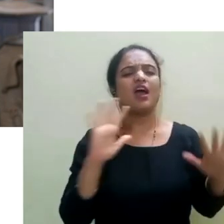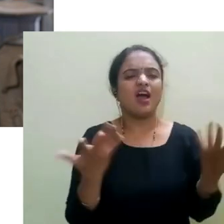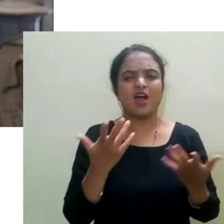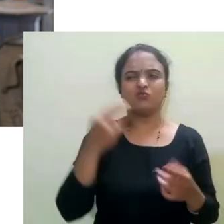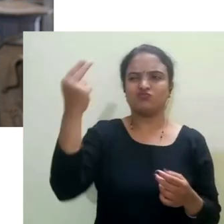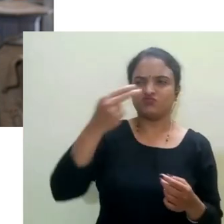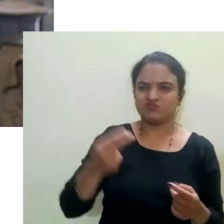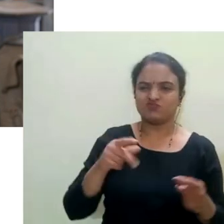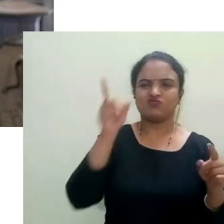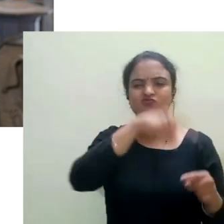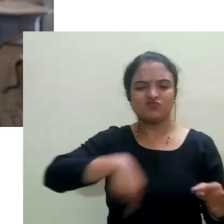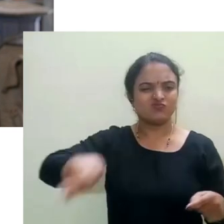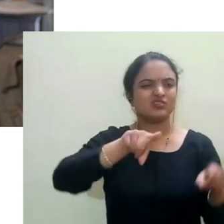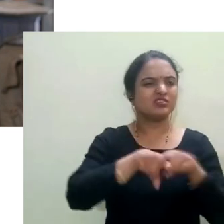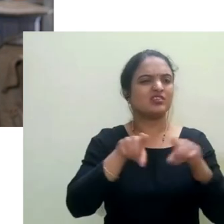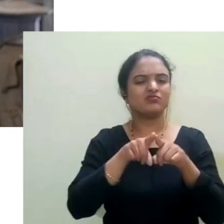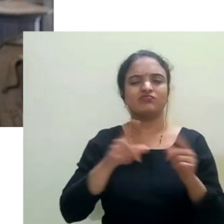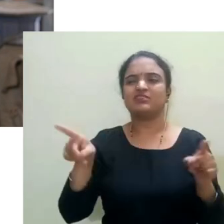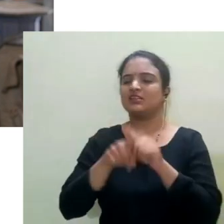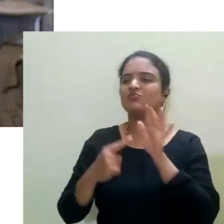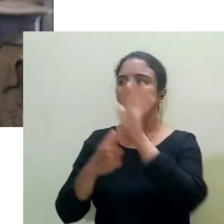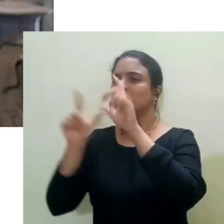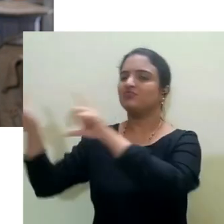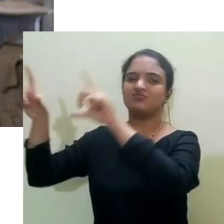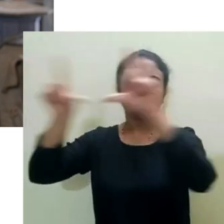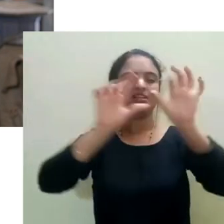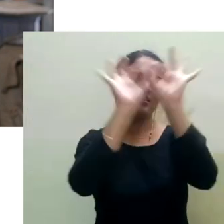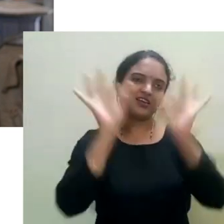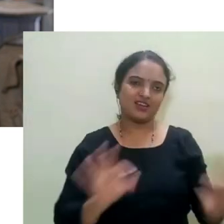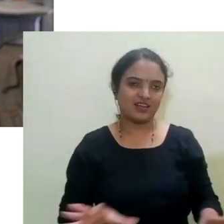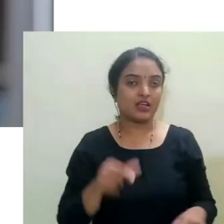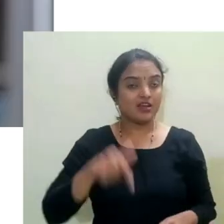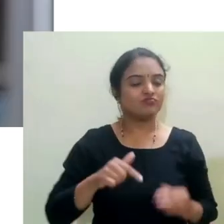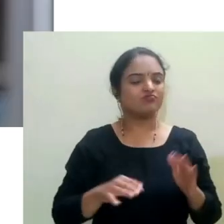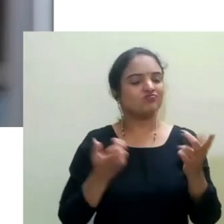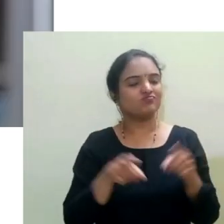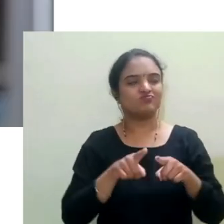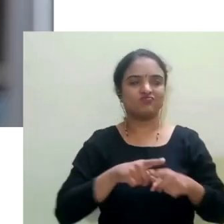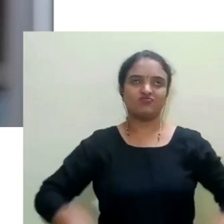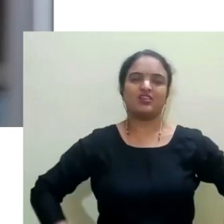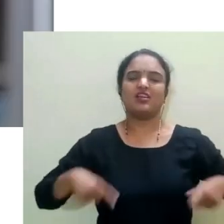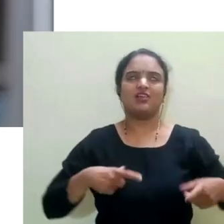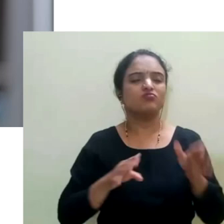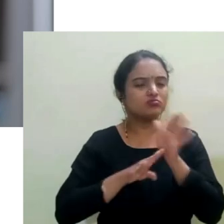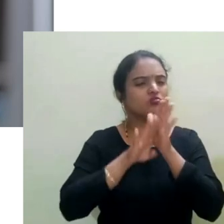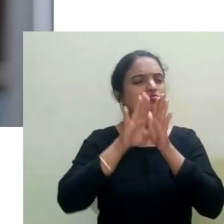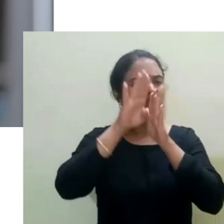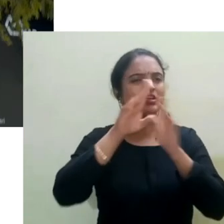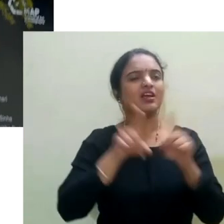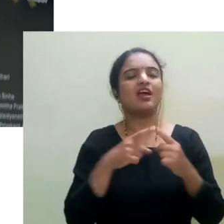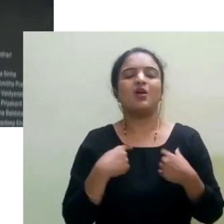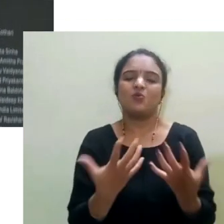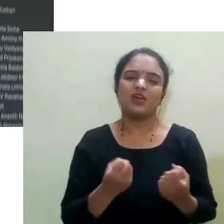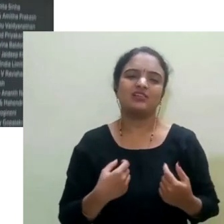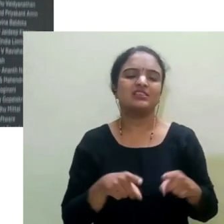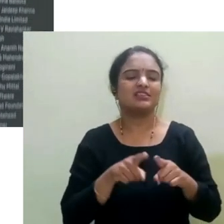to have their own dialogue with everything that sits inside of these walls. And as we grow each day, we